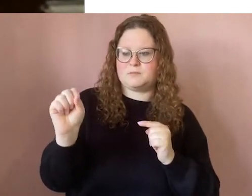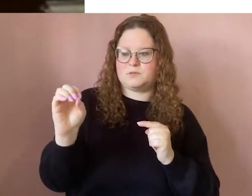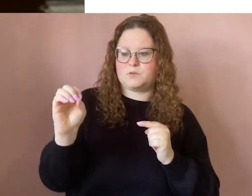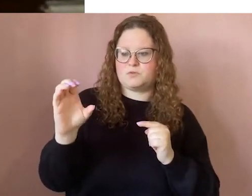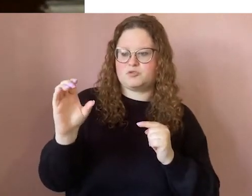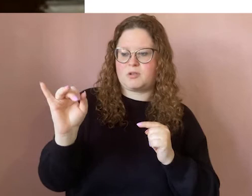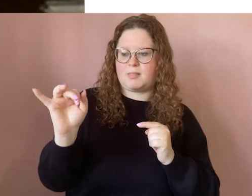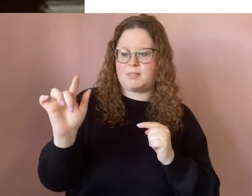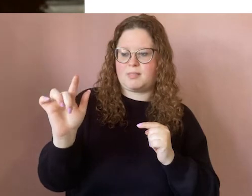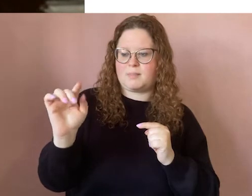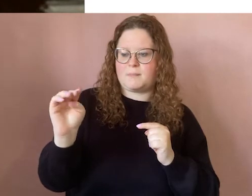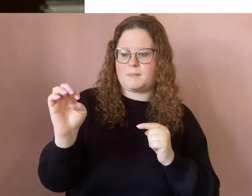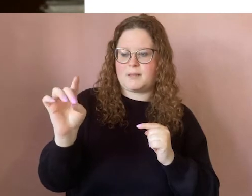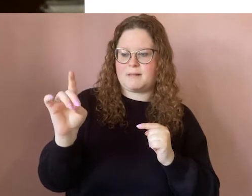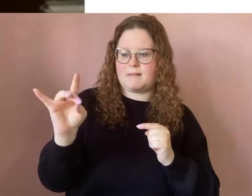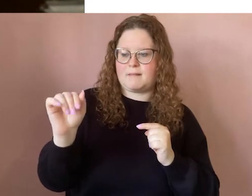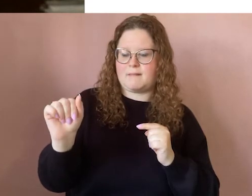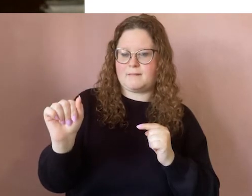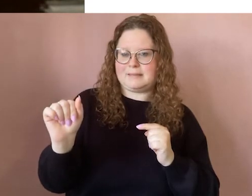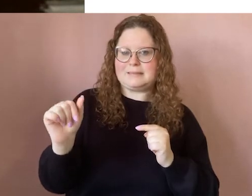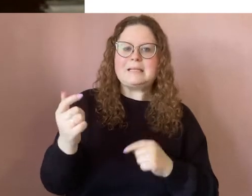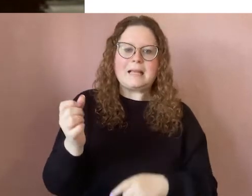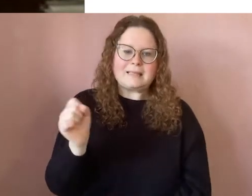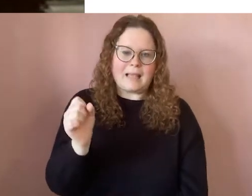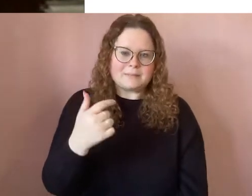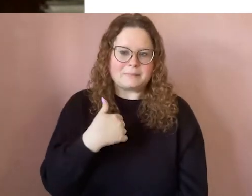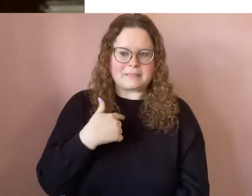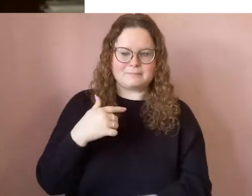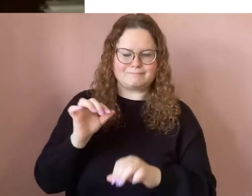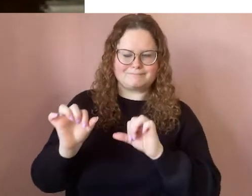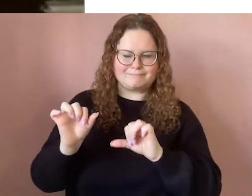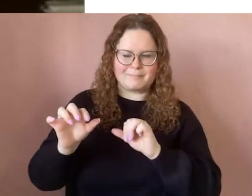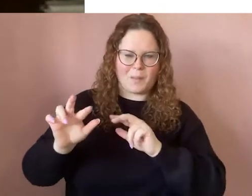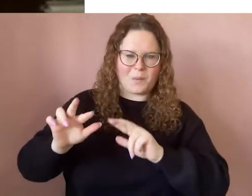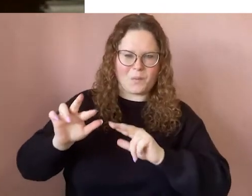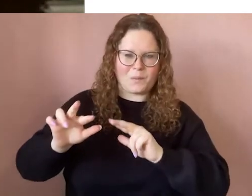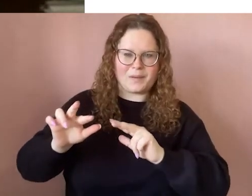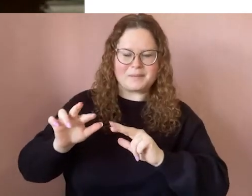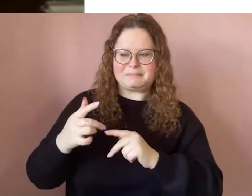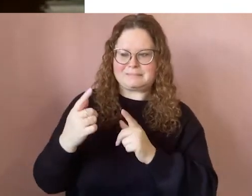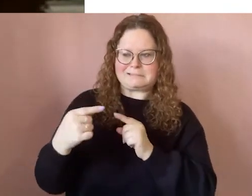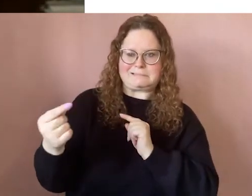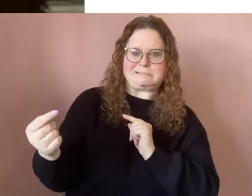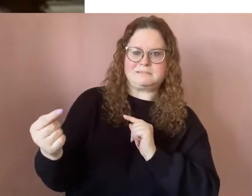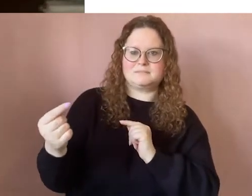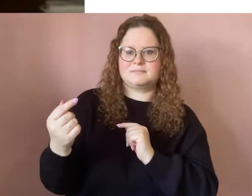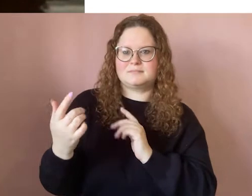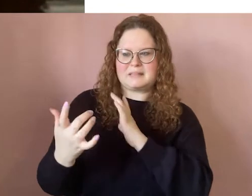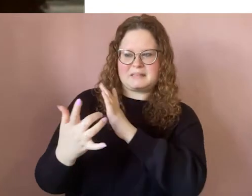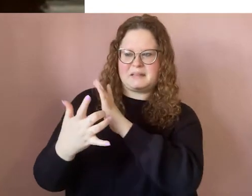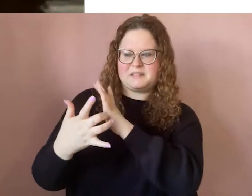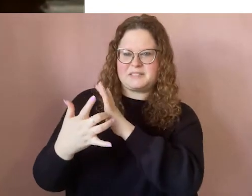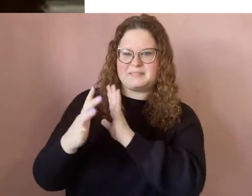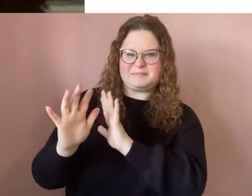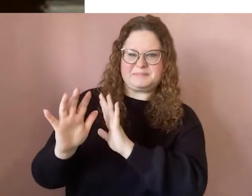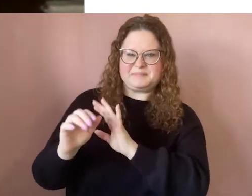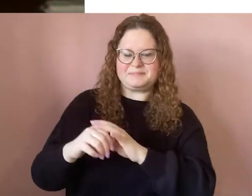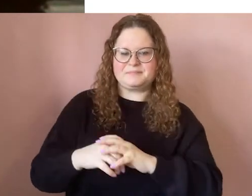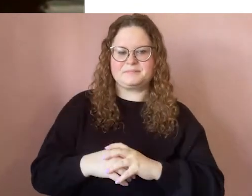Yes, I'm not that skilled in it anyway, and technology has never made me personally comfortable, but with that bias